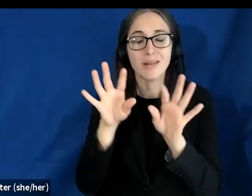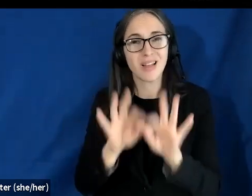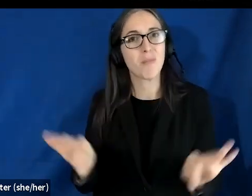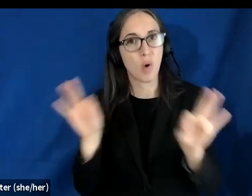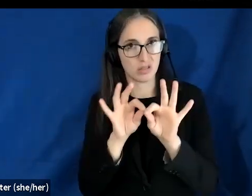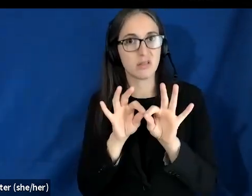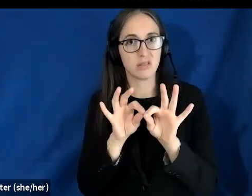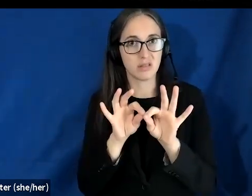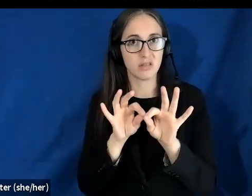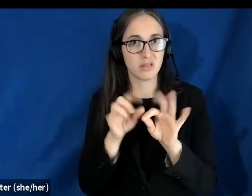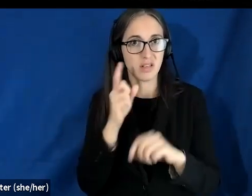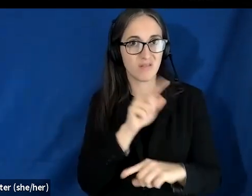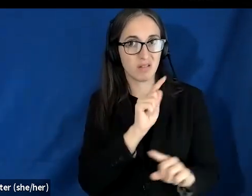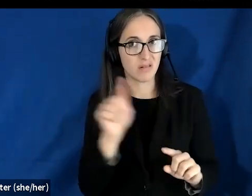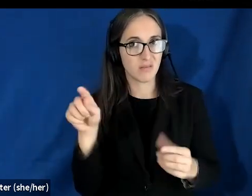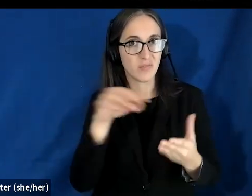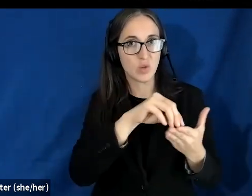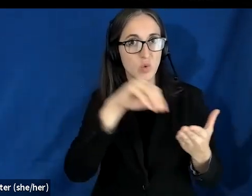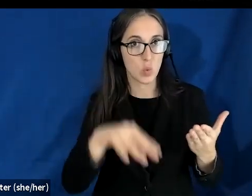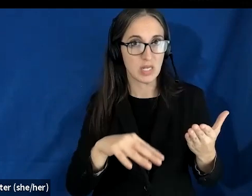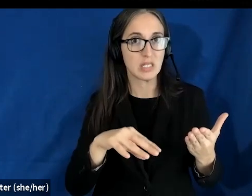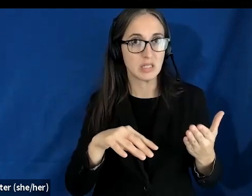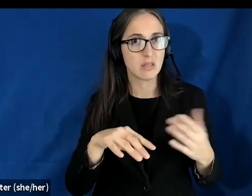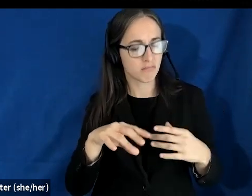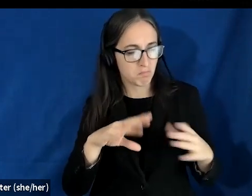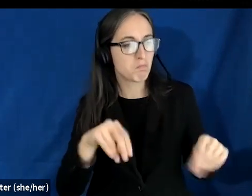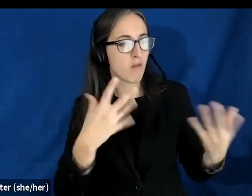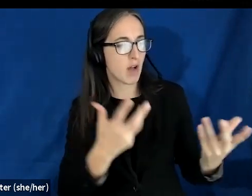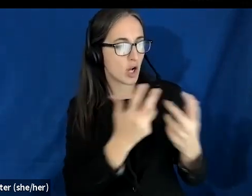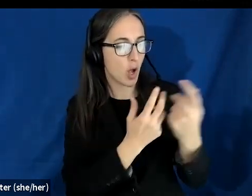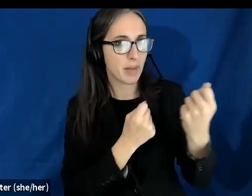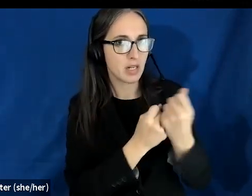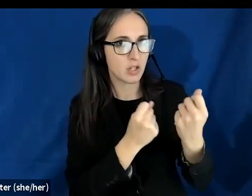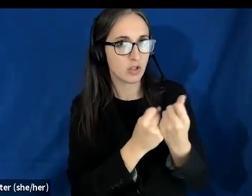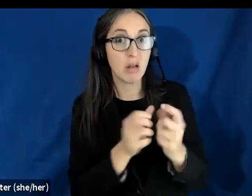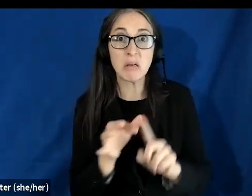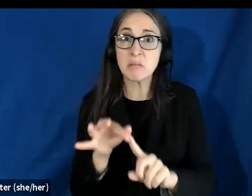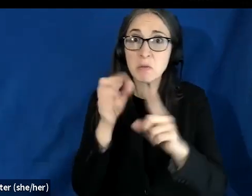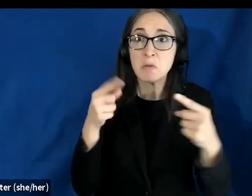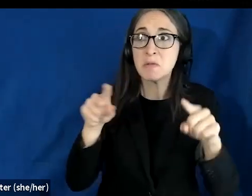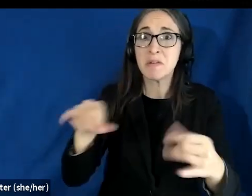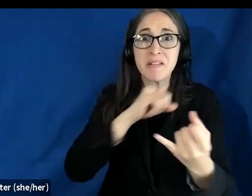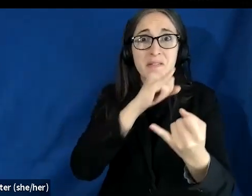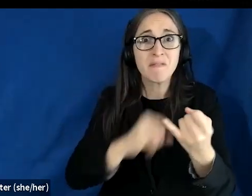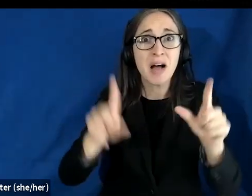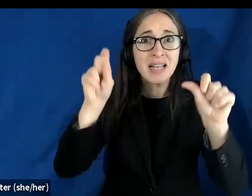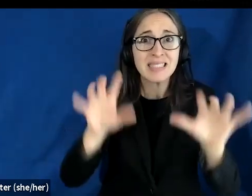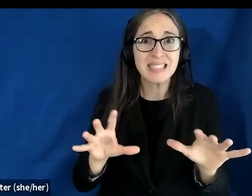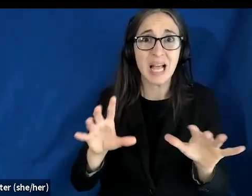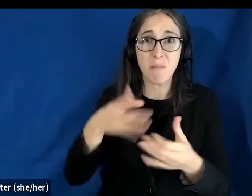the students that you accommodate them, especially during the final. I mean, this is the final, the end of the